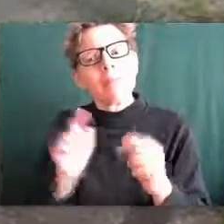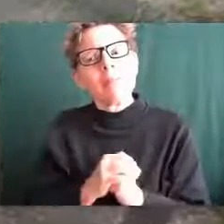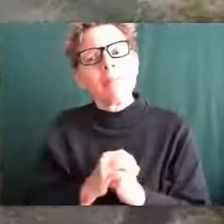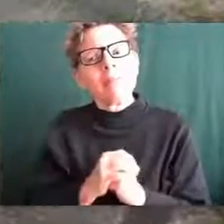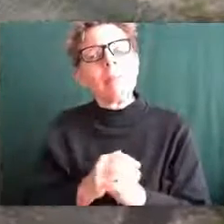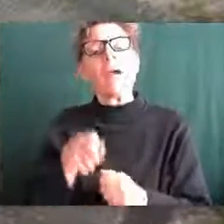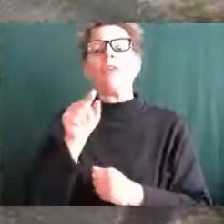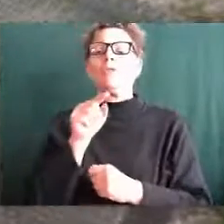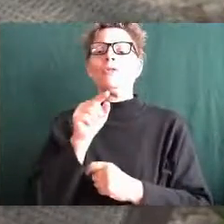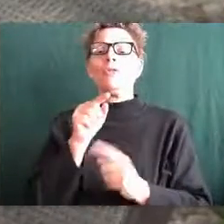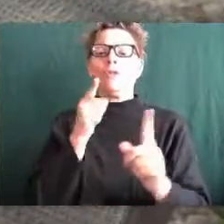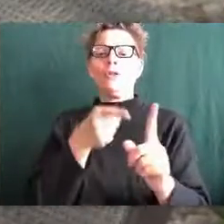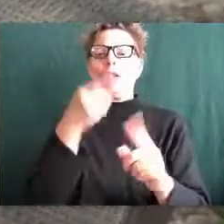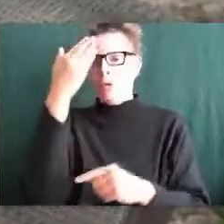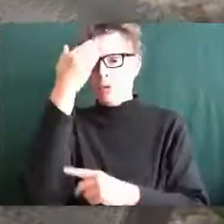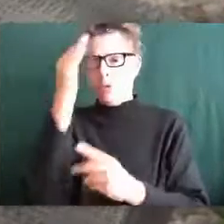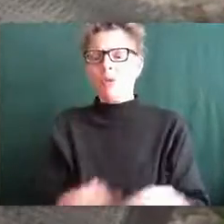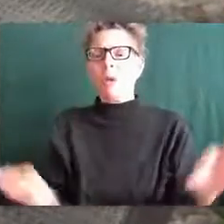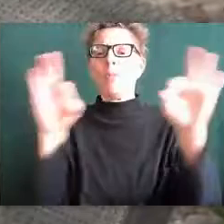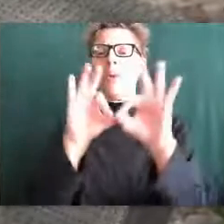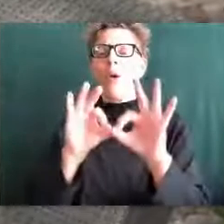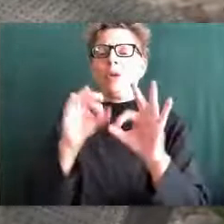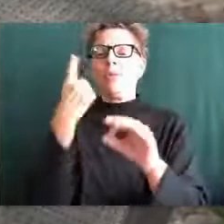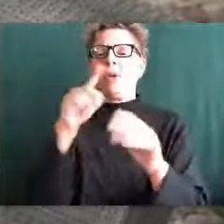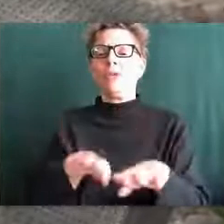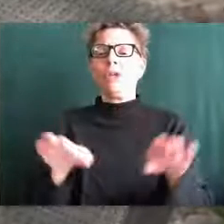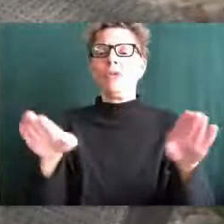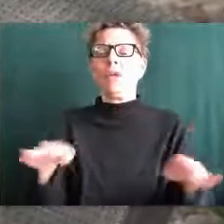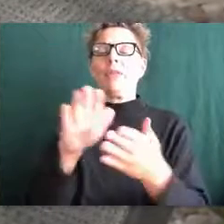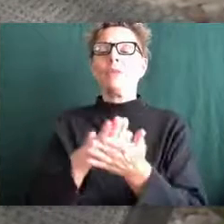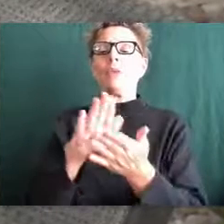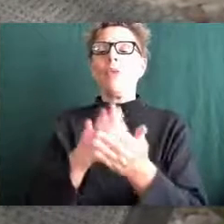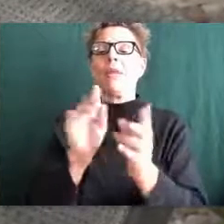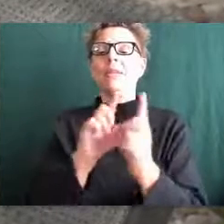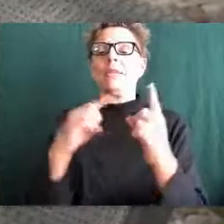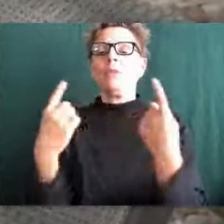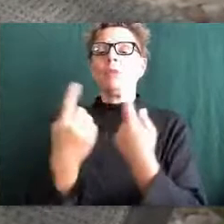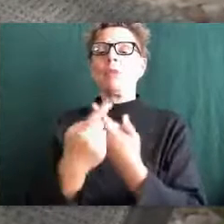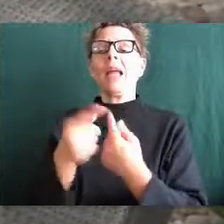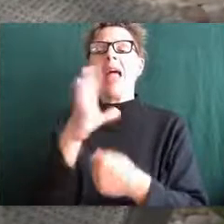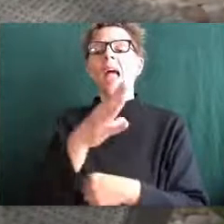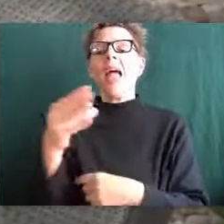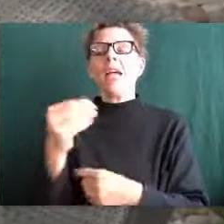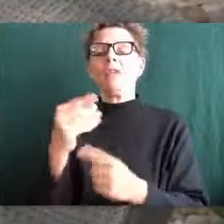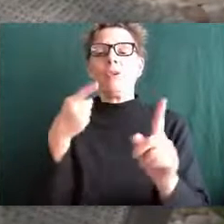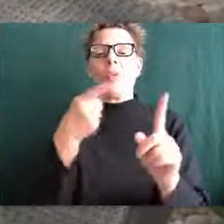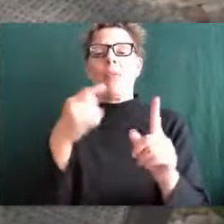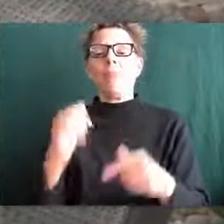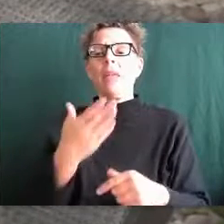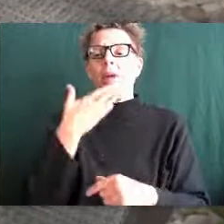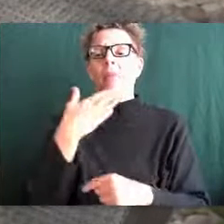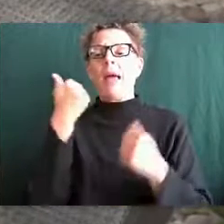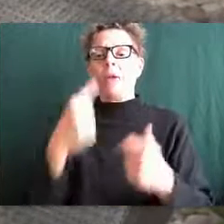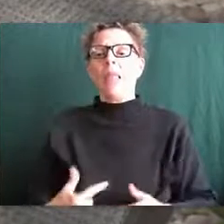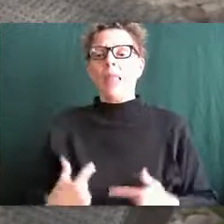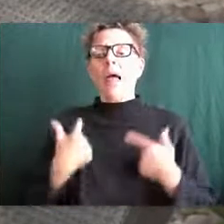knew what was important for the children in the school district, and she wanted them to have a better life because they would